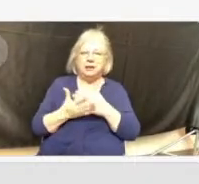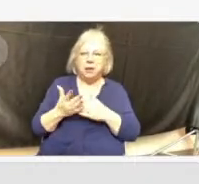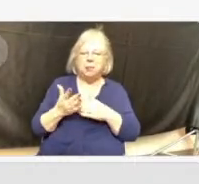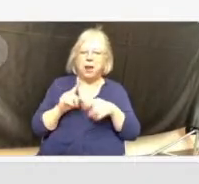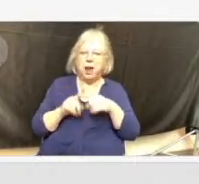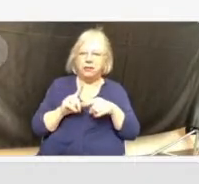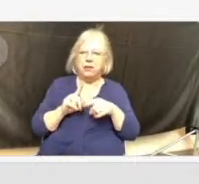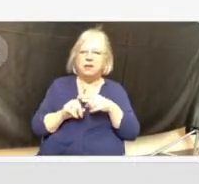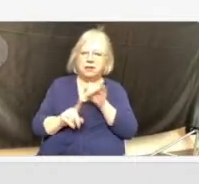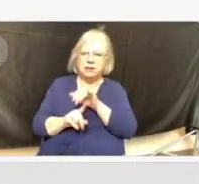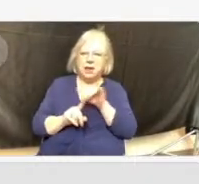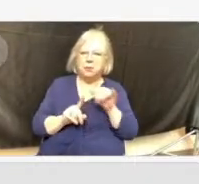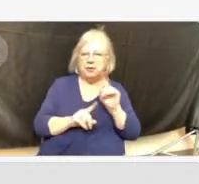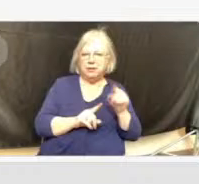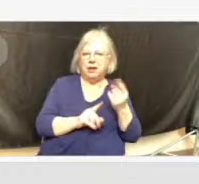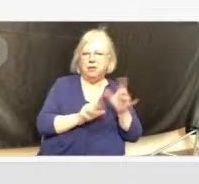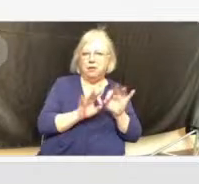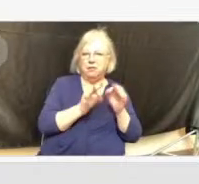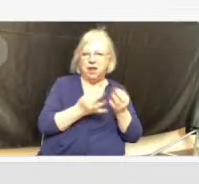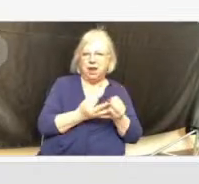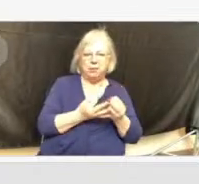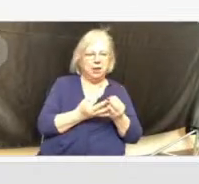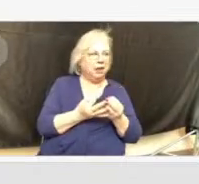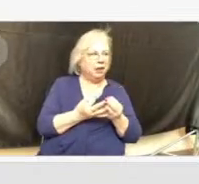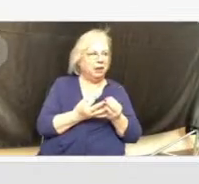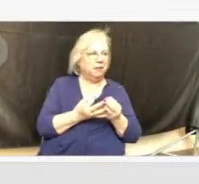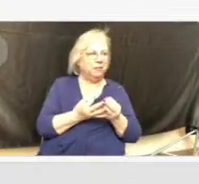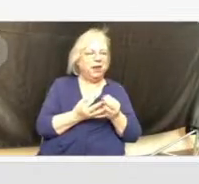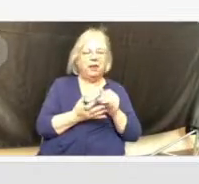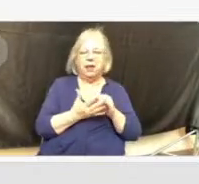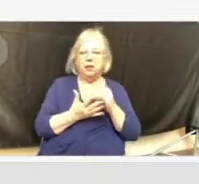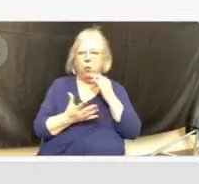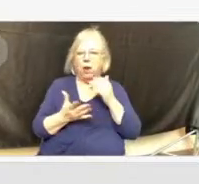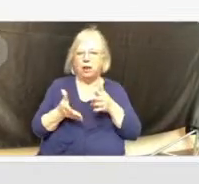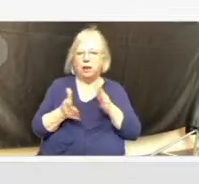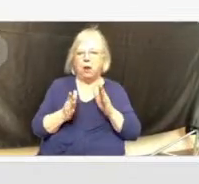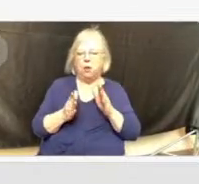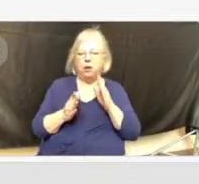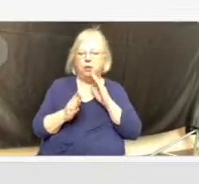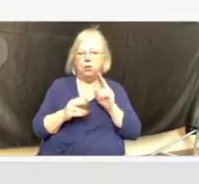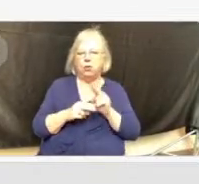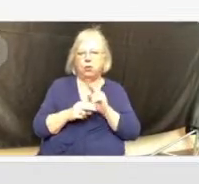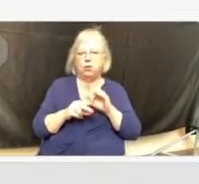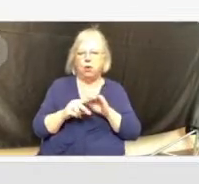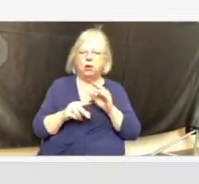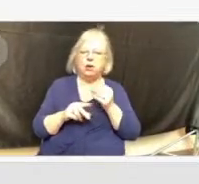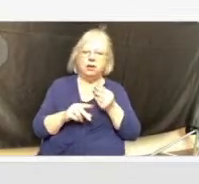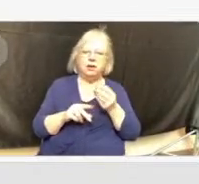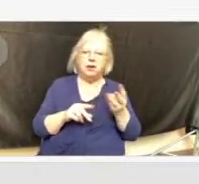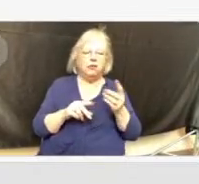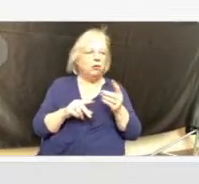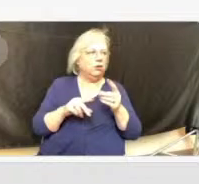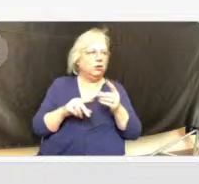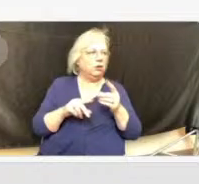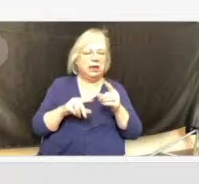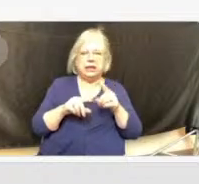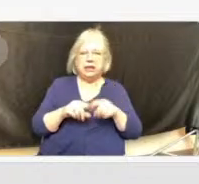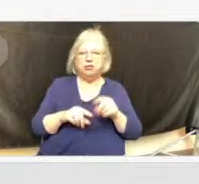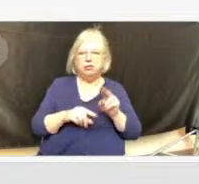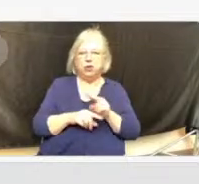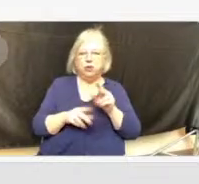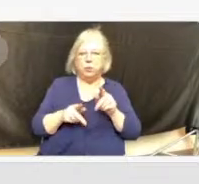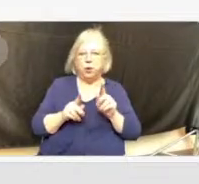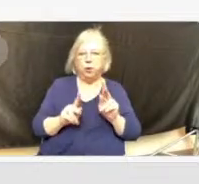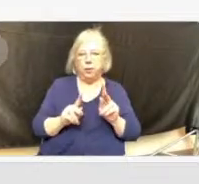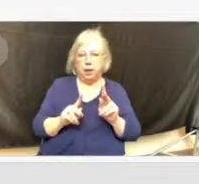has. That's why it's allowed to be on as a conditional use permit on several lower end residential zonings and that